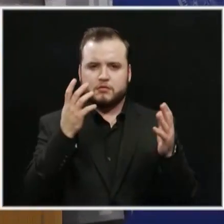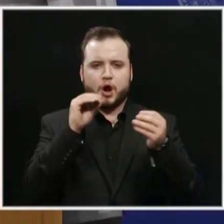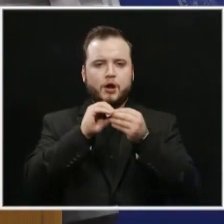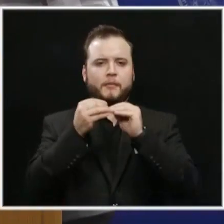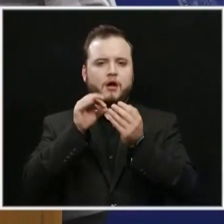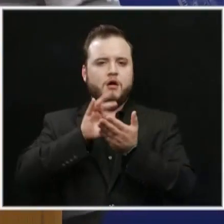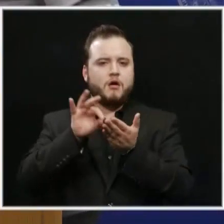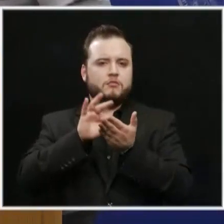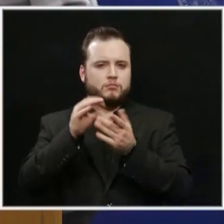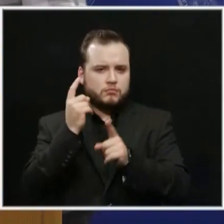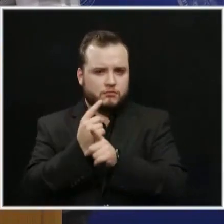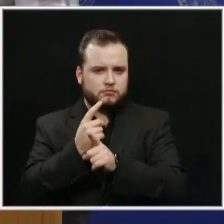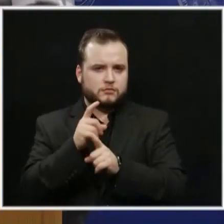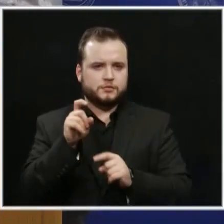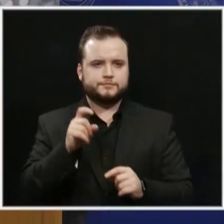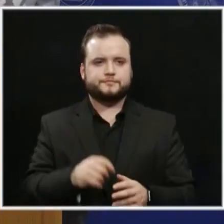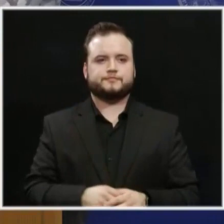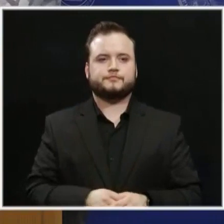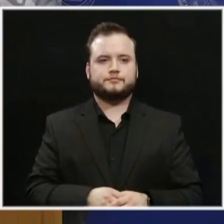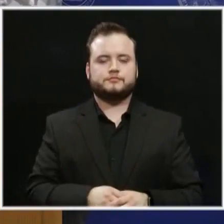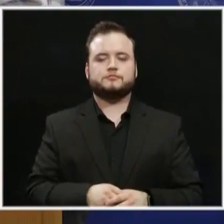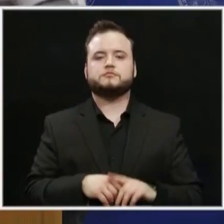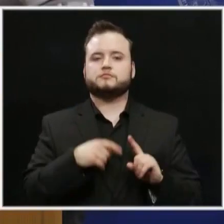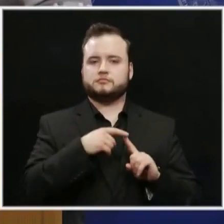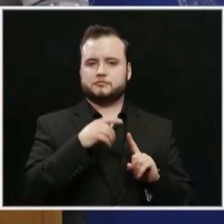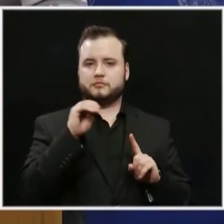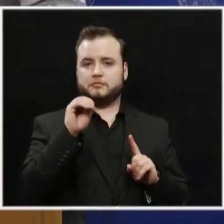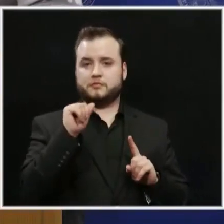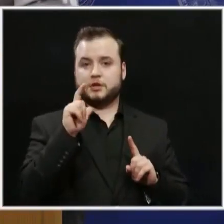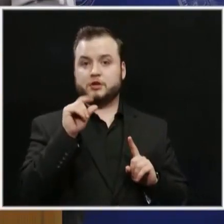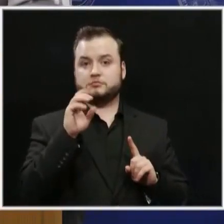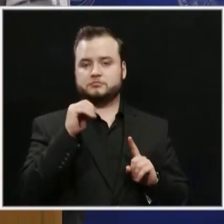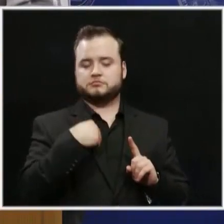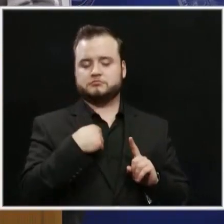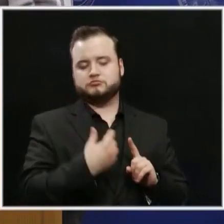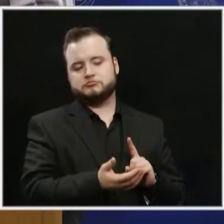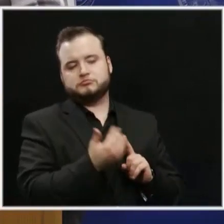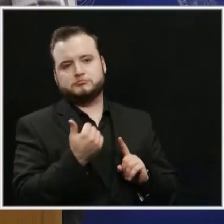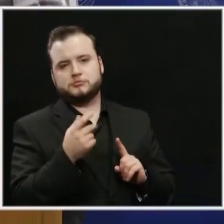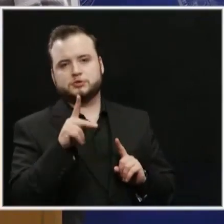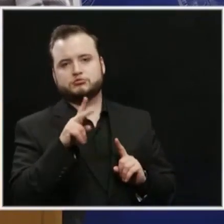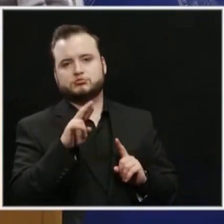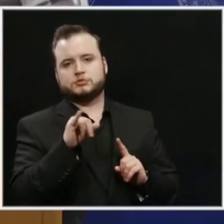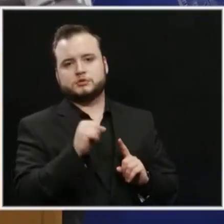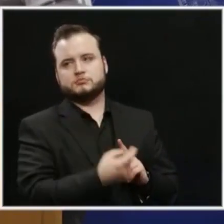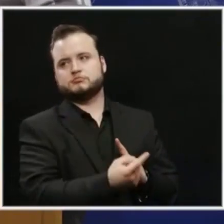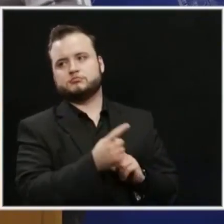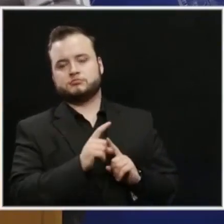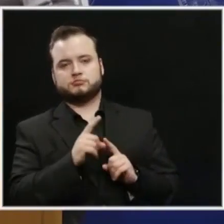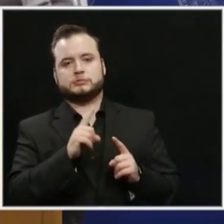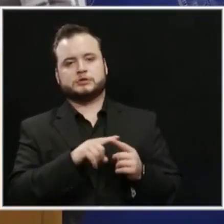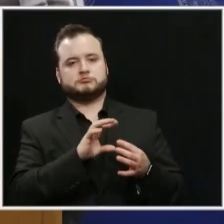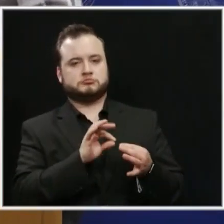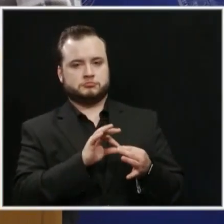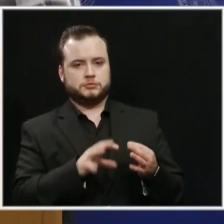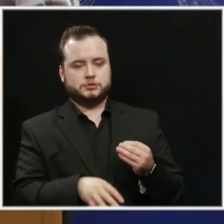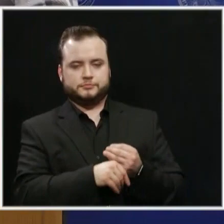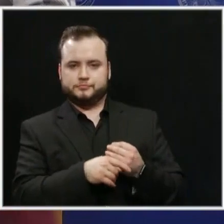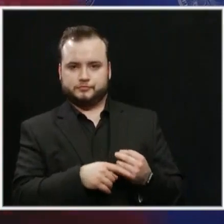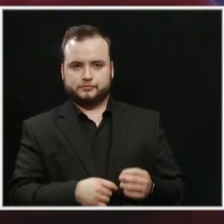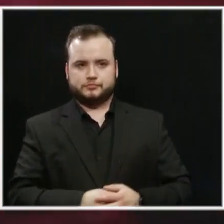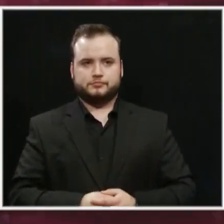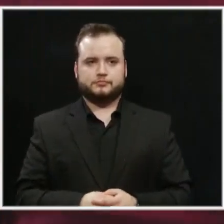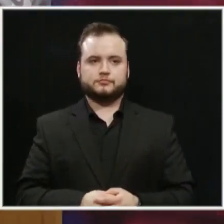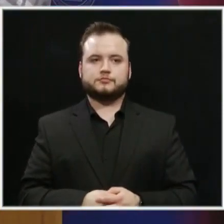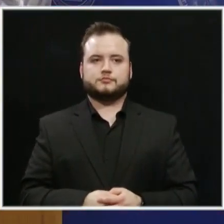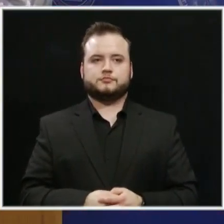I'm going to invite Chris Ersman to join me just to see if she has any different perspective on that. I mean, one of the ways that we're trying to